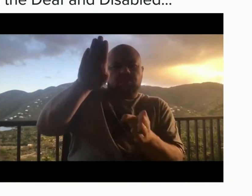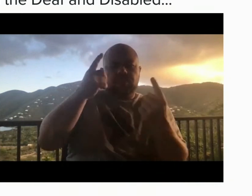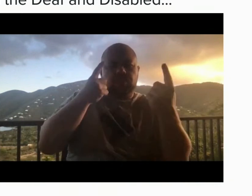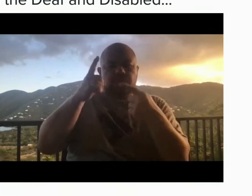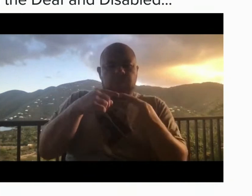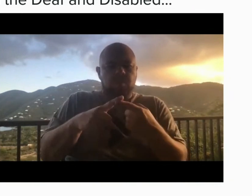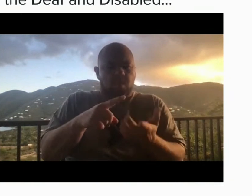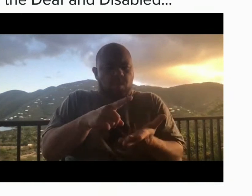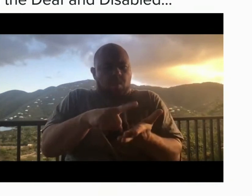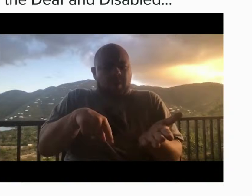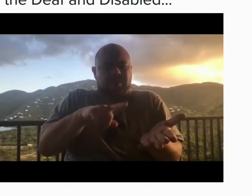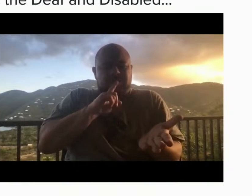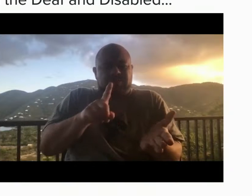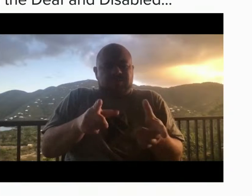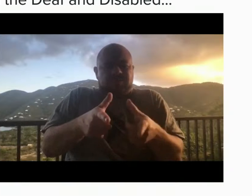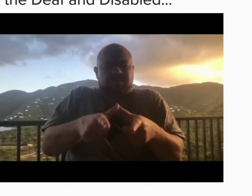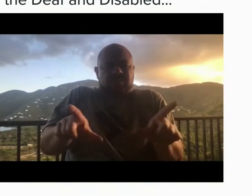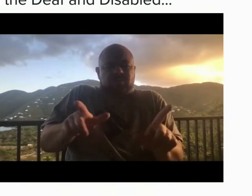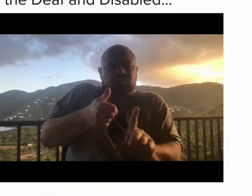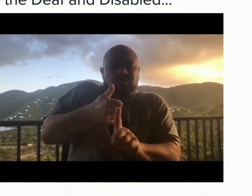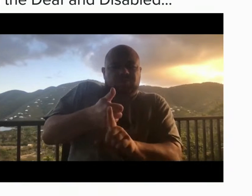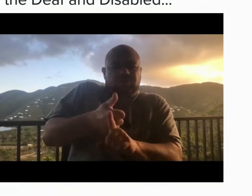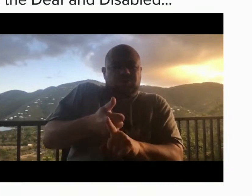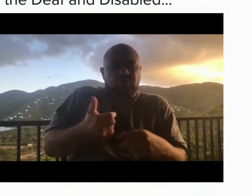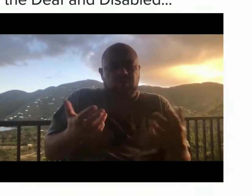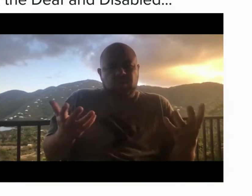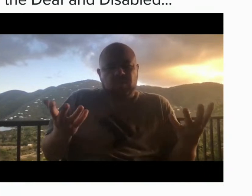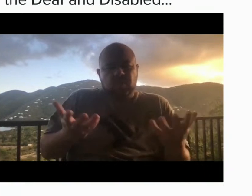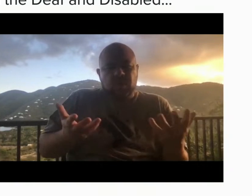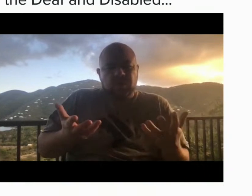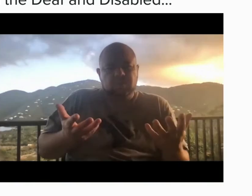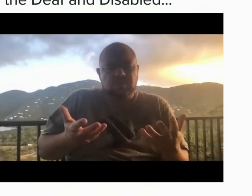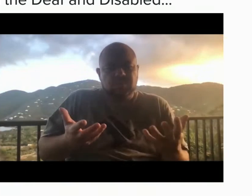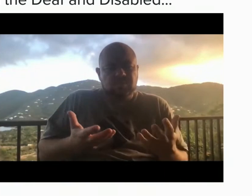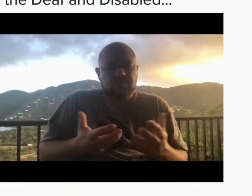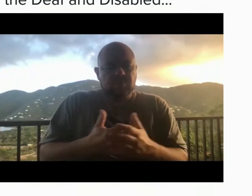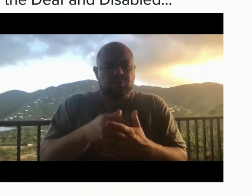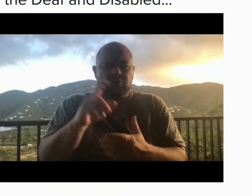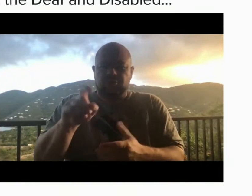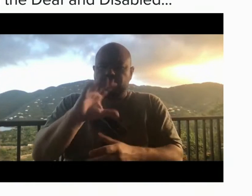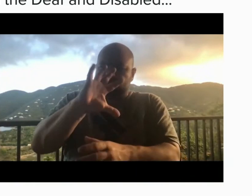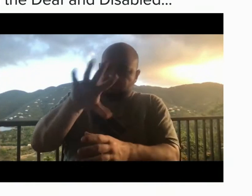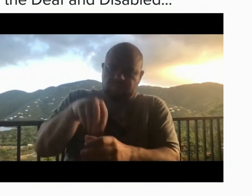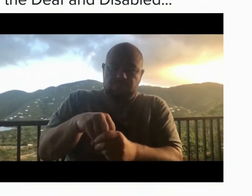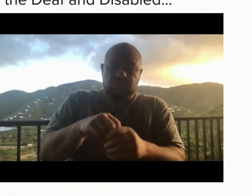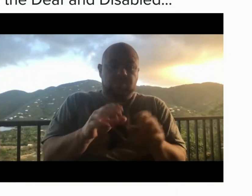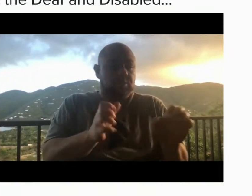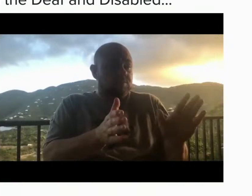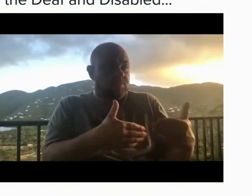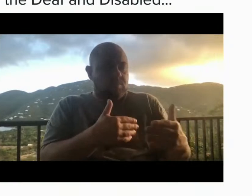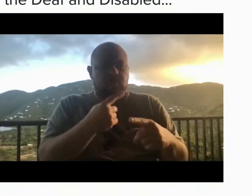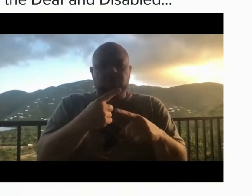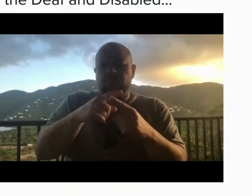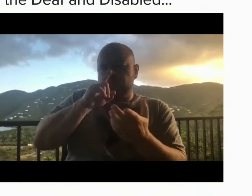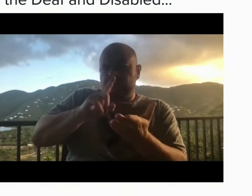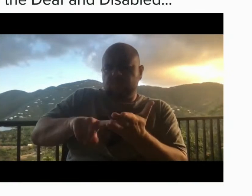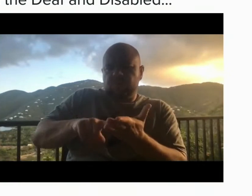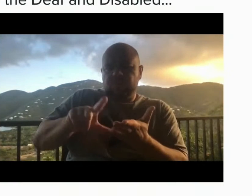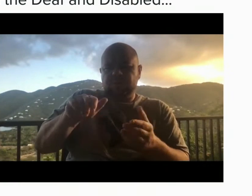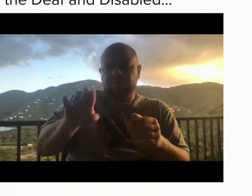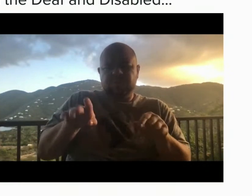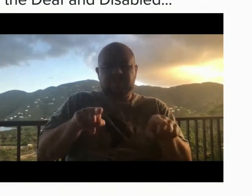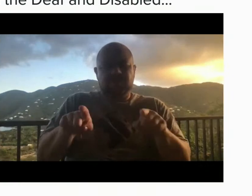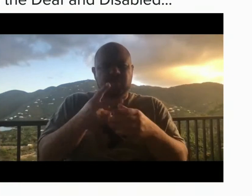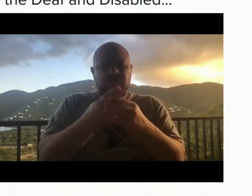our thinking just a little as to what language actually is about, not just in the